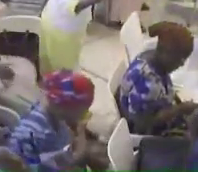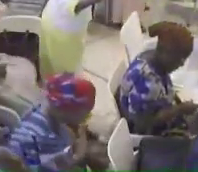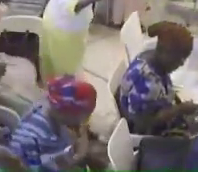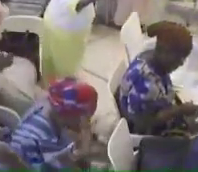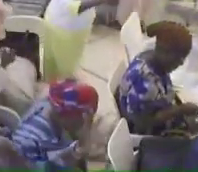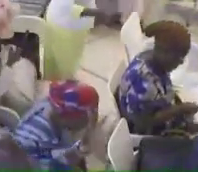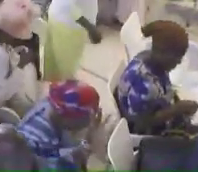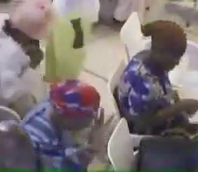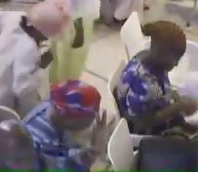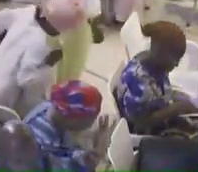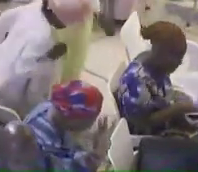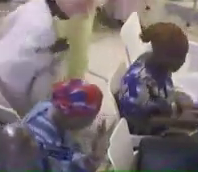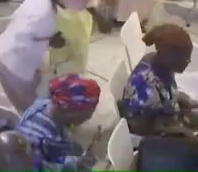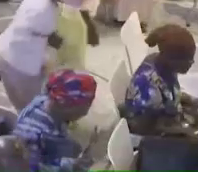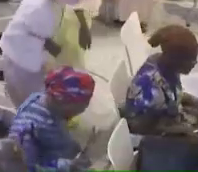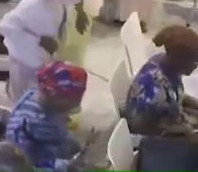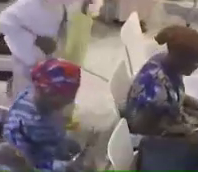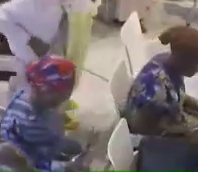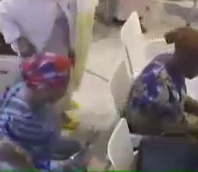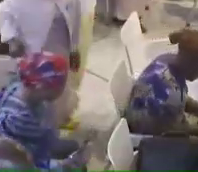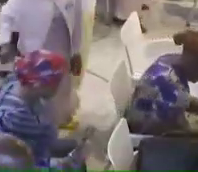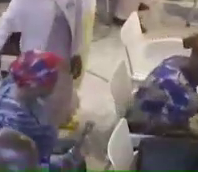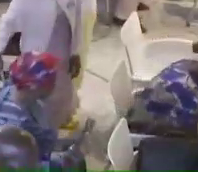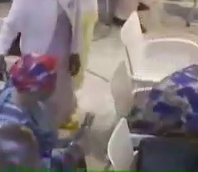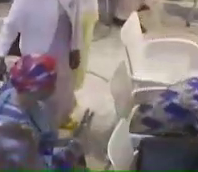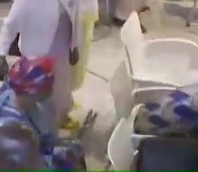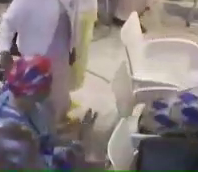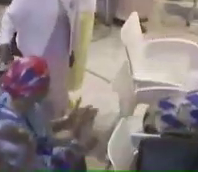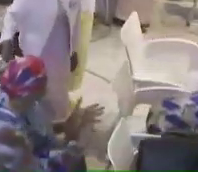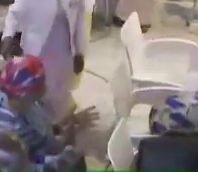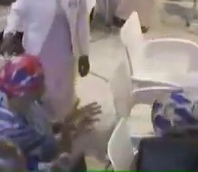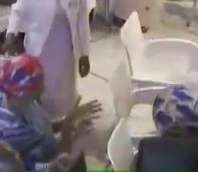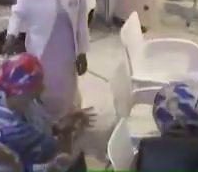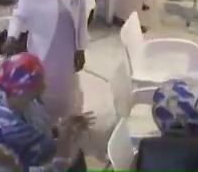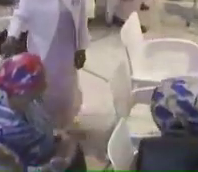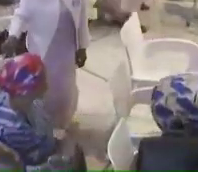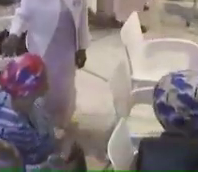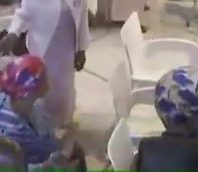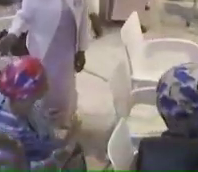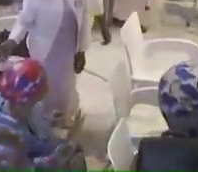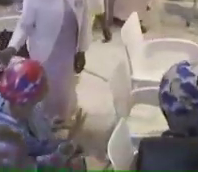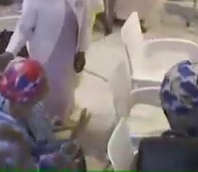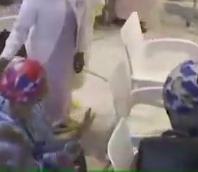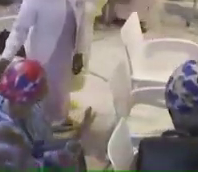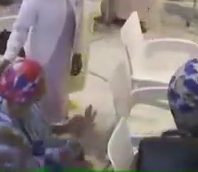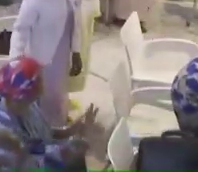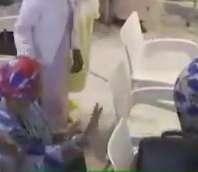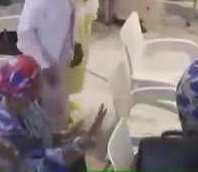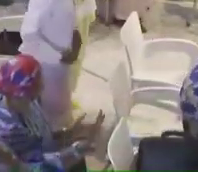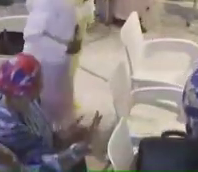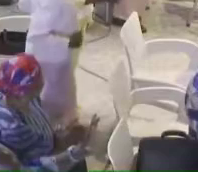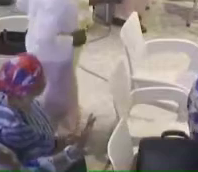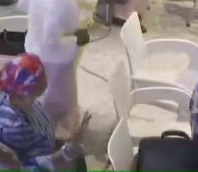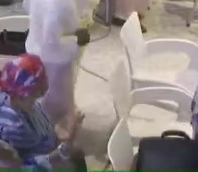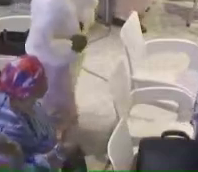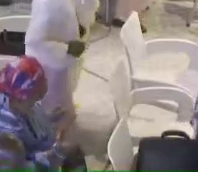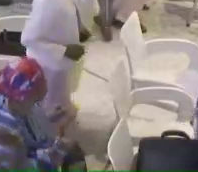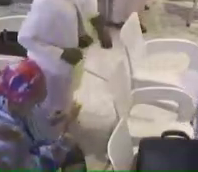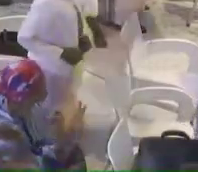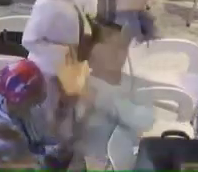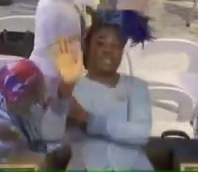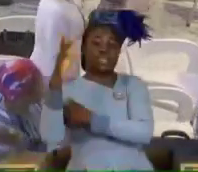mighty God. I will praise your name. You are the awesome